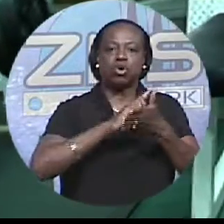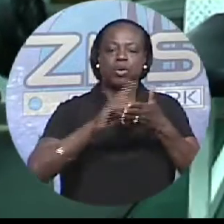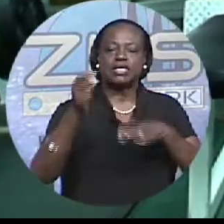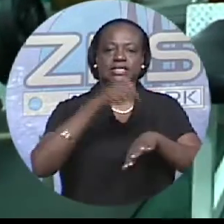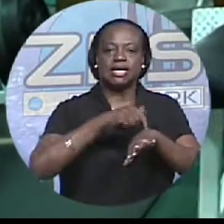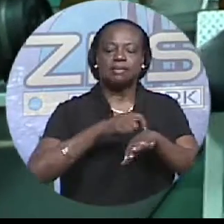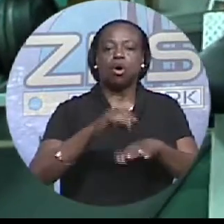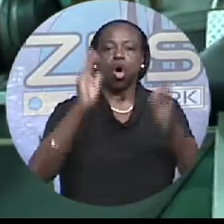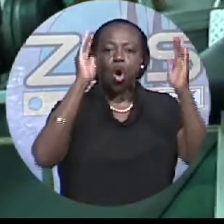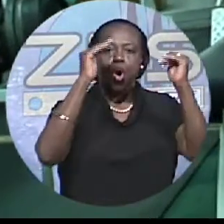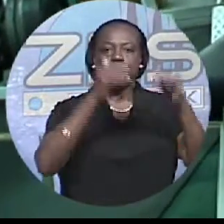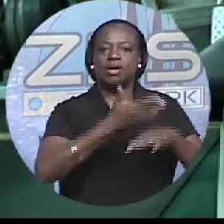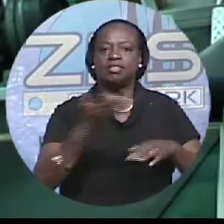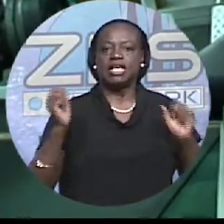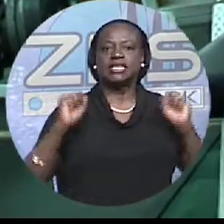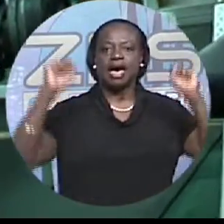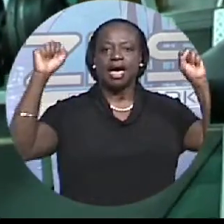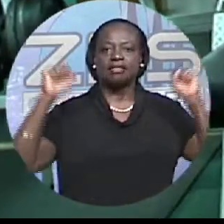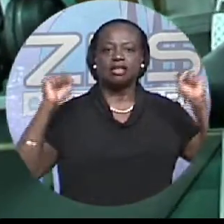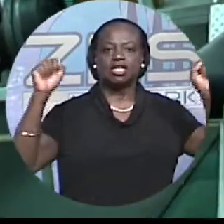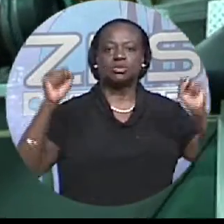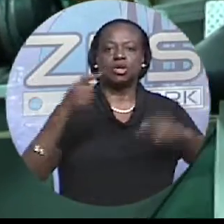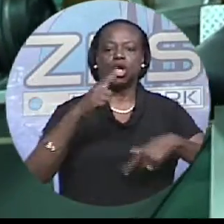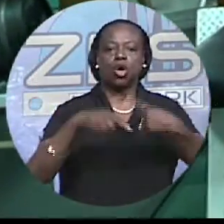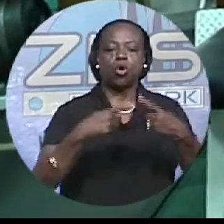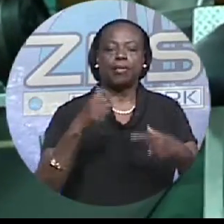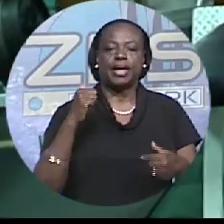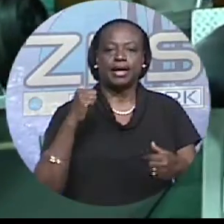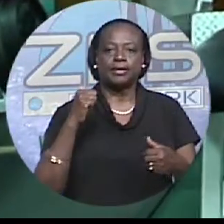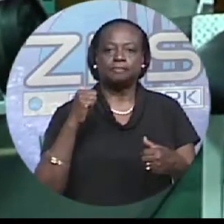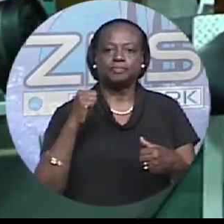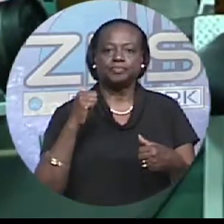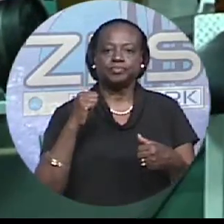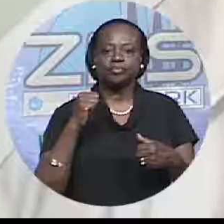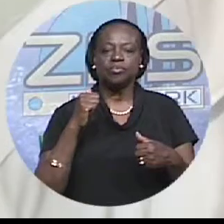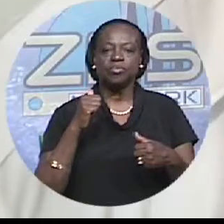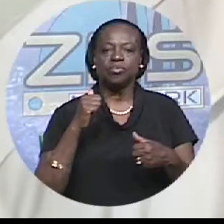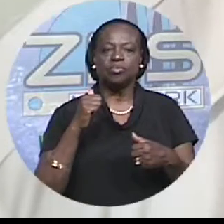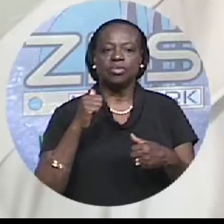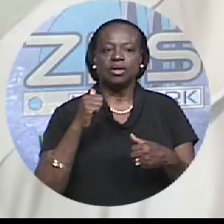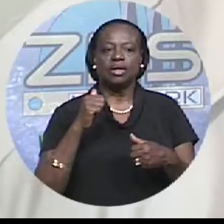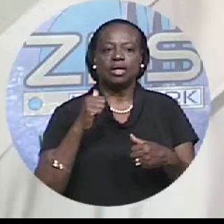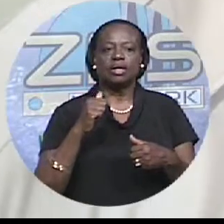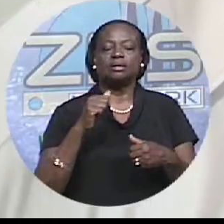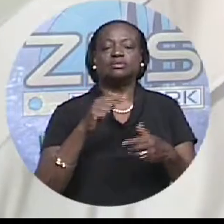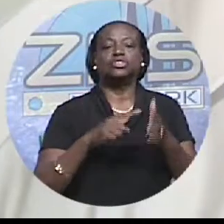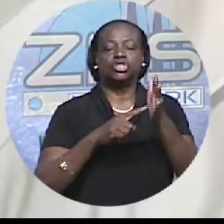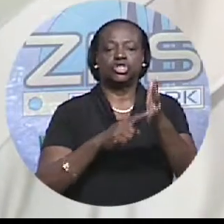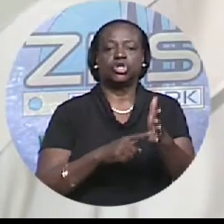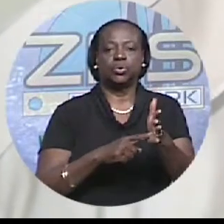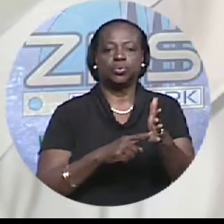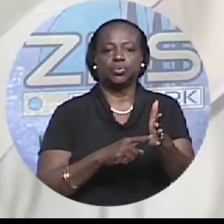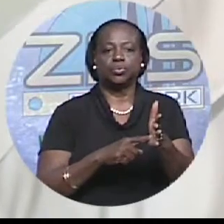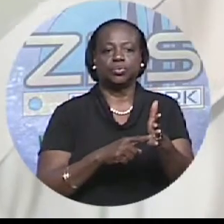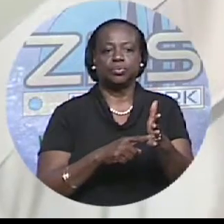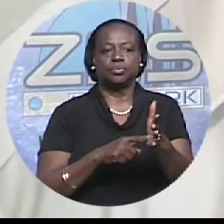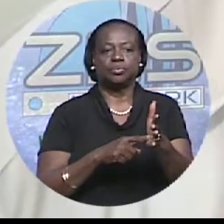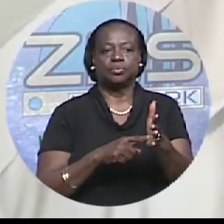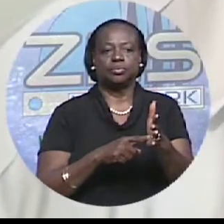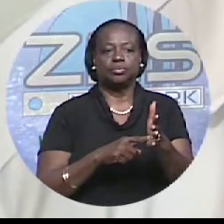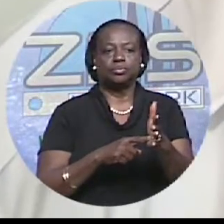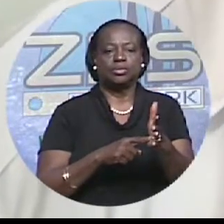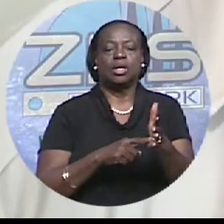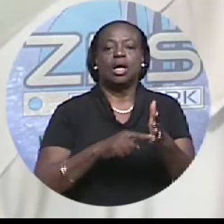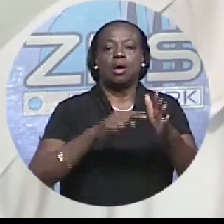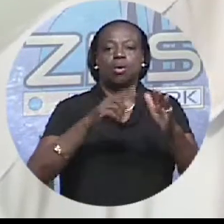back. The diet is the biggest thing really in the last weeks leading to the show, to really cause the body to submit to what you want